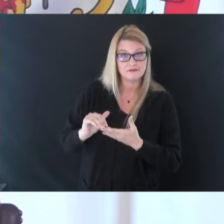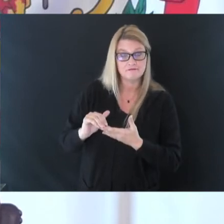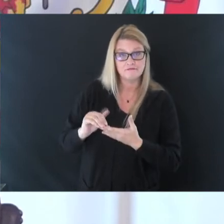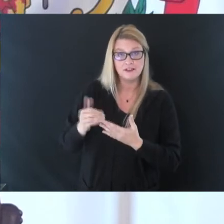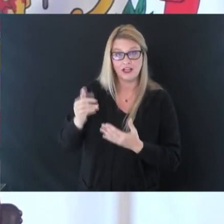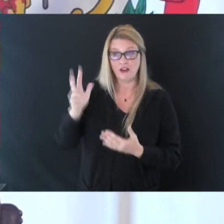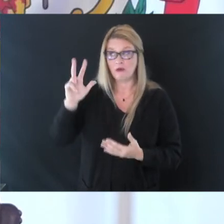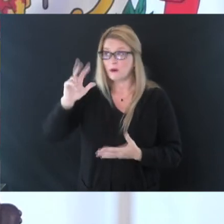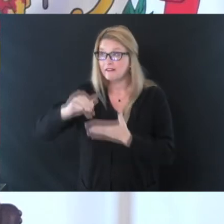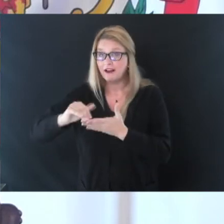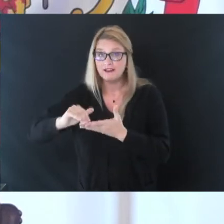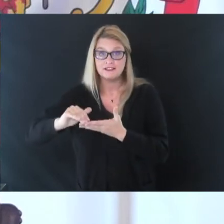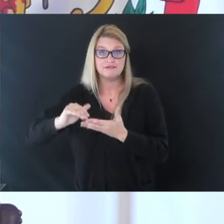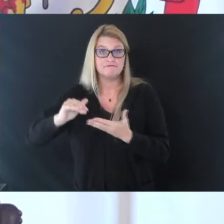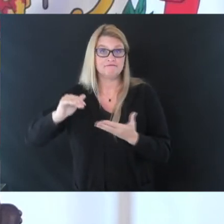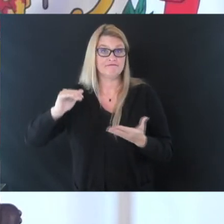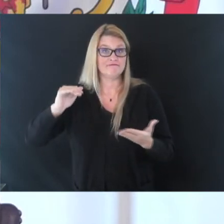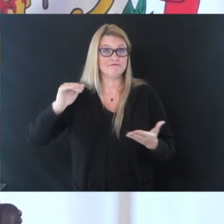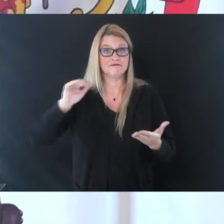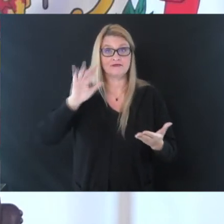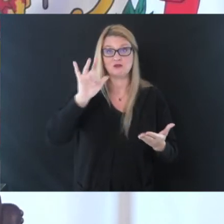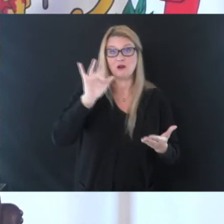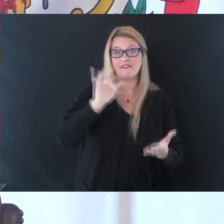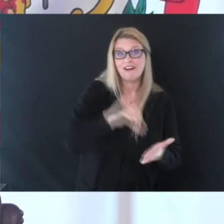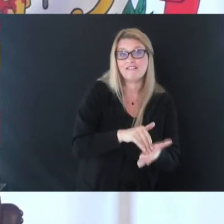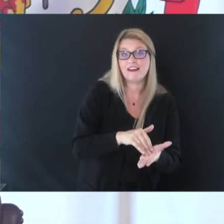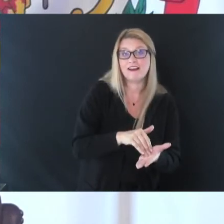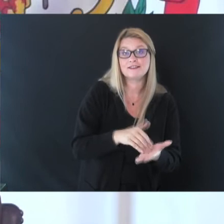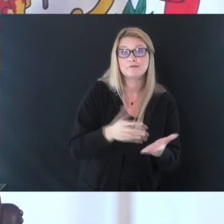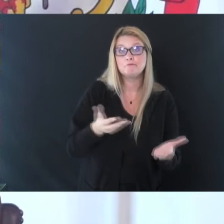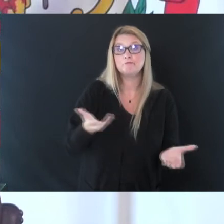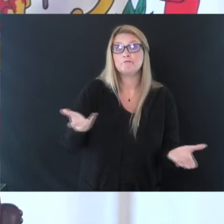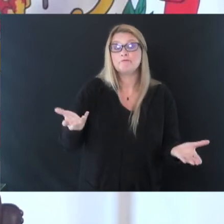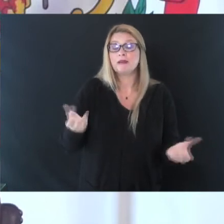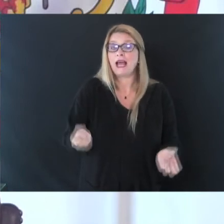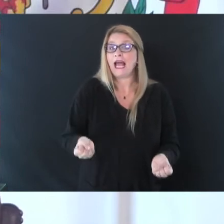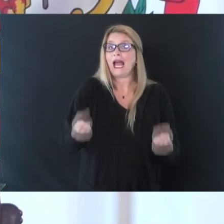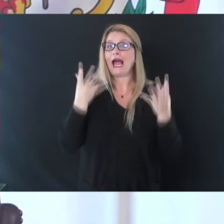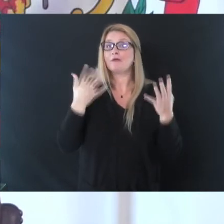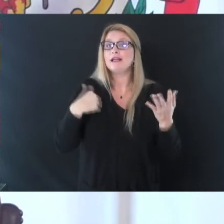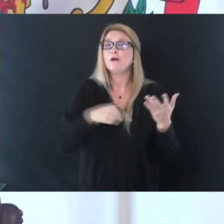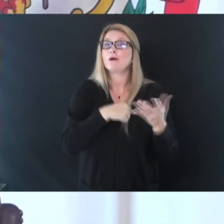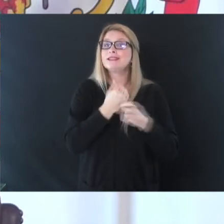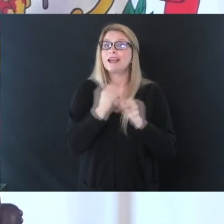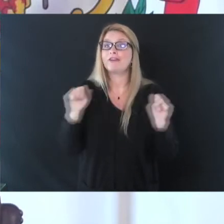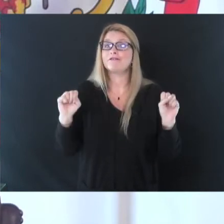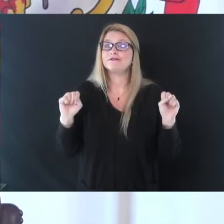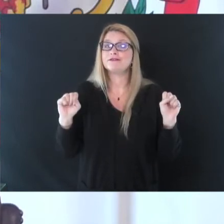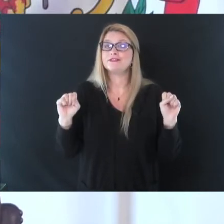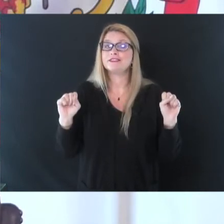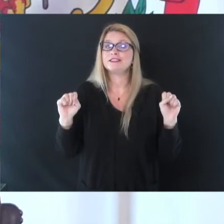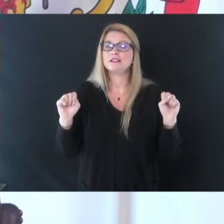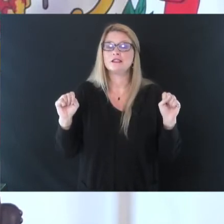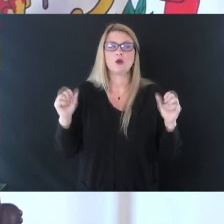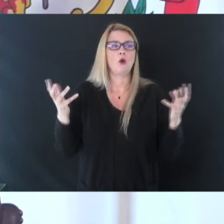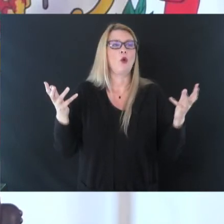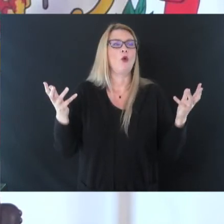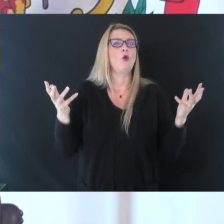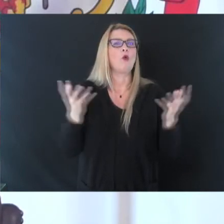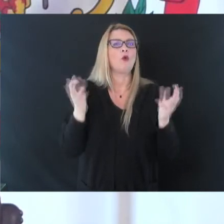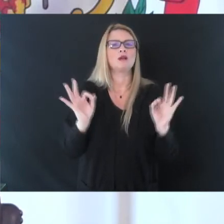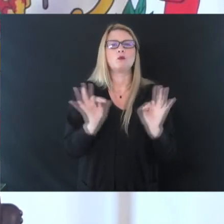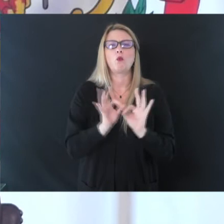it 3,000? Was it 25,000? How many did we save? What's the price of a